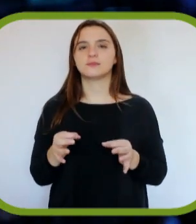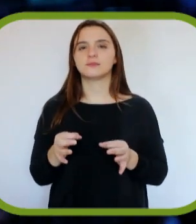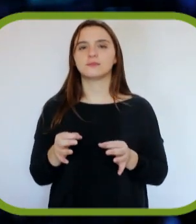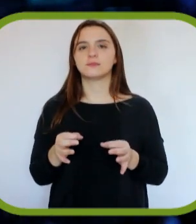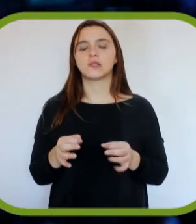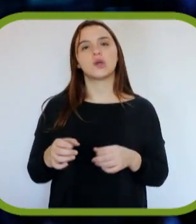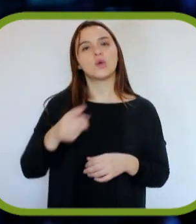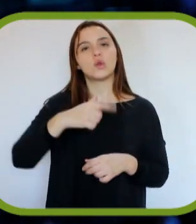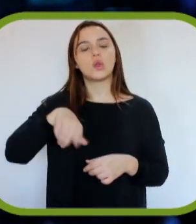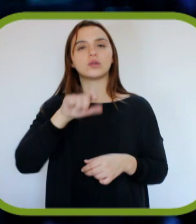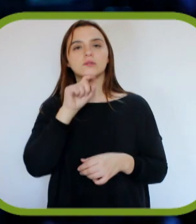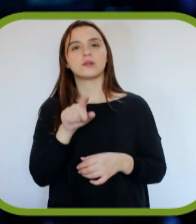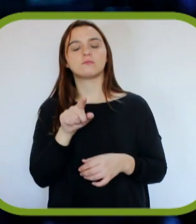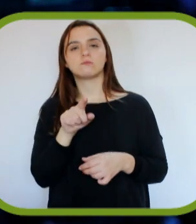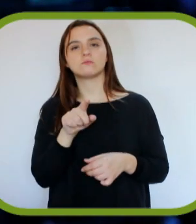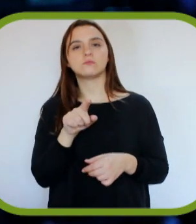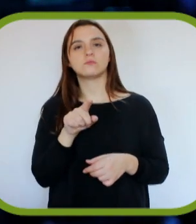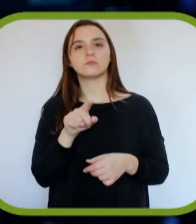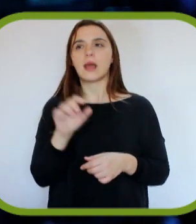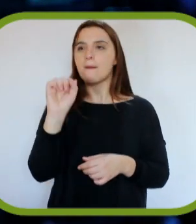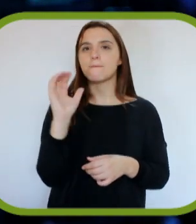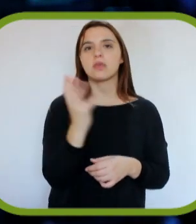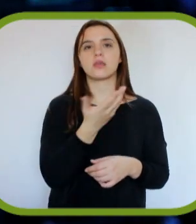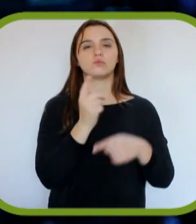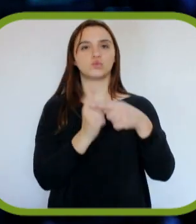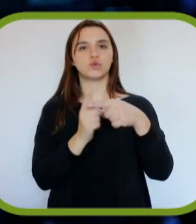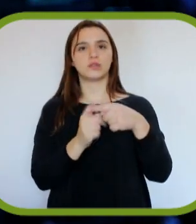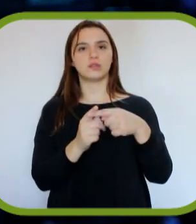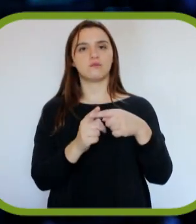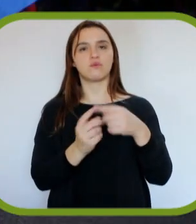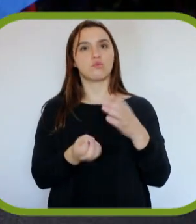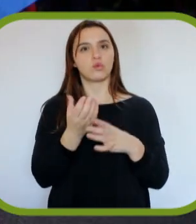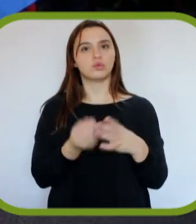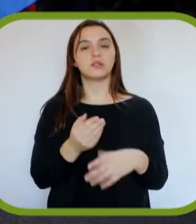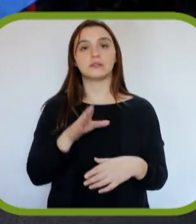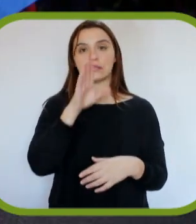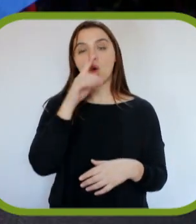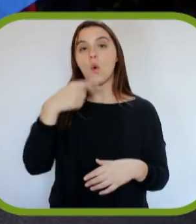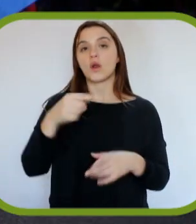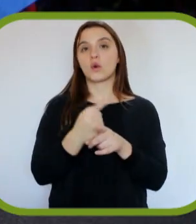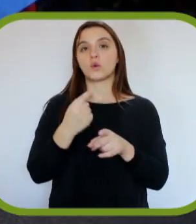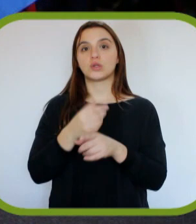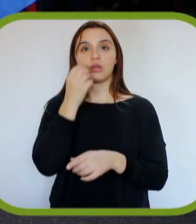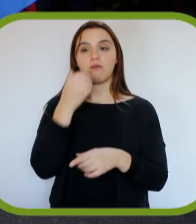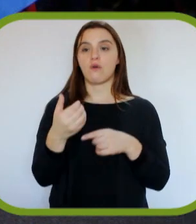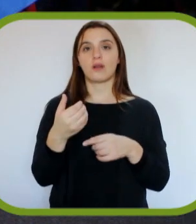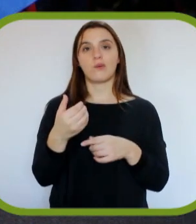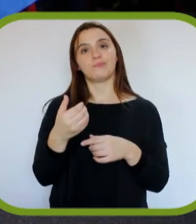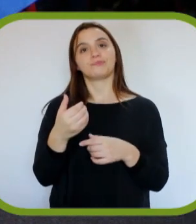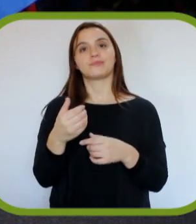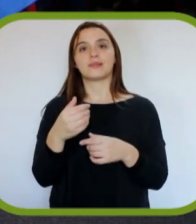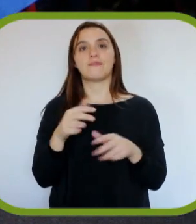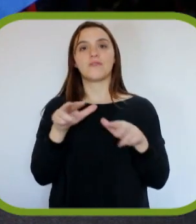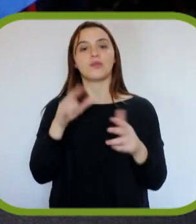sure that we are creating a positive and a productive environment. In other words, if the only thing you can do on your phone is